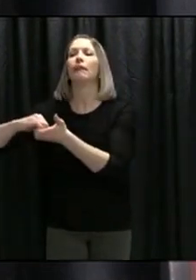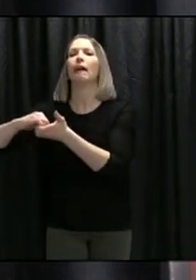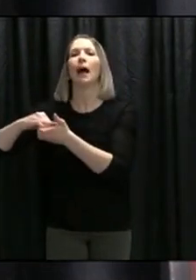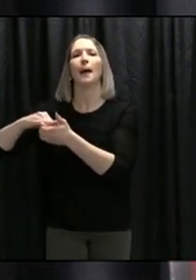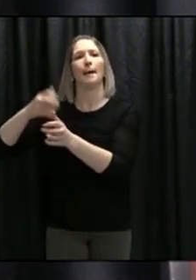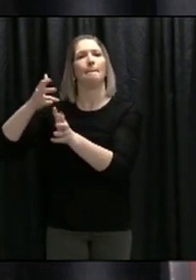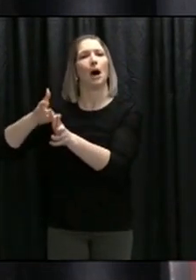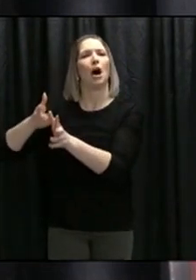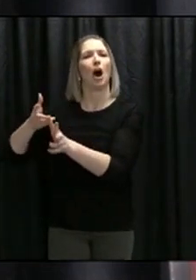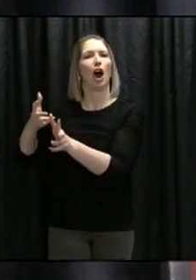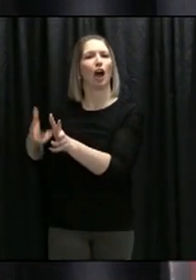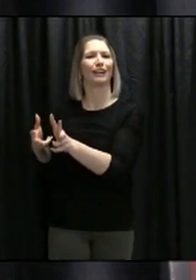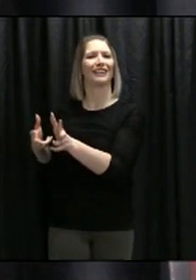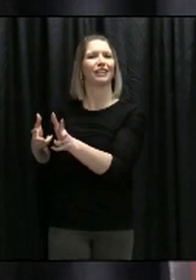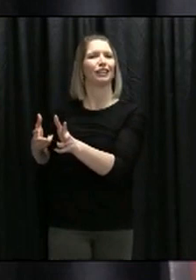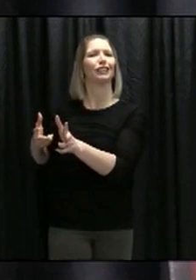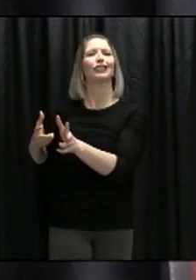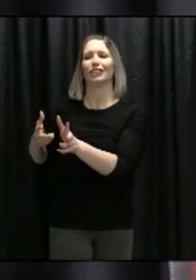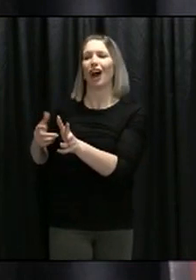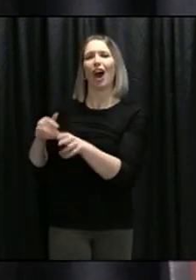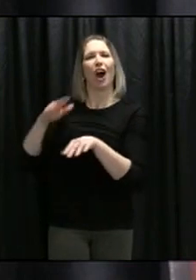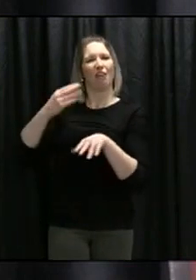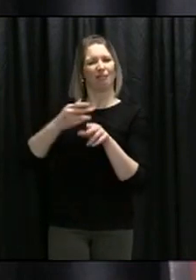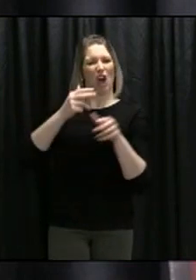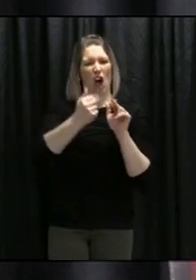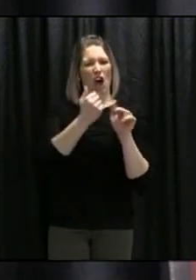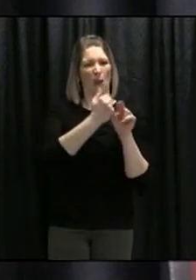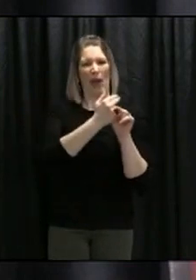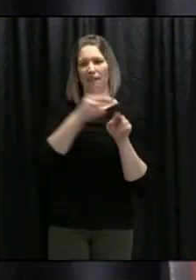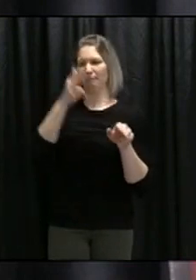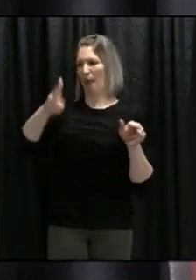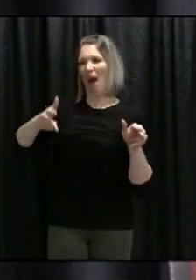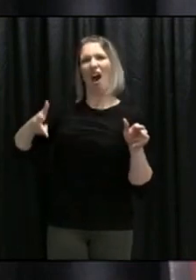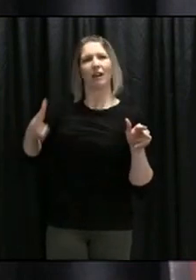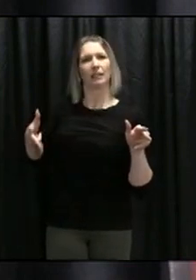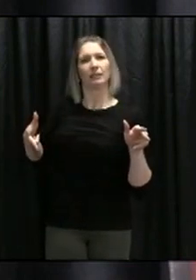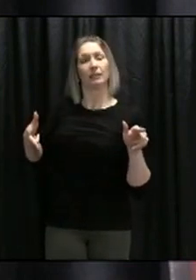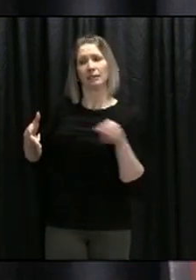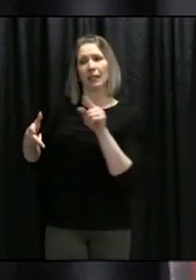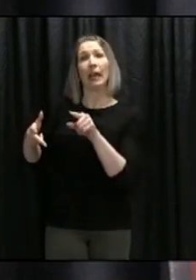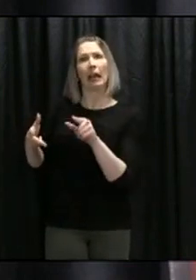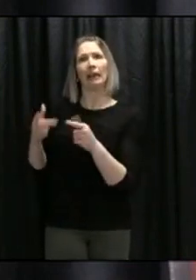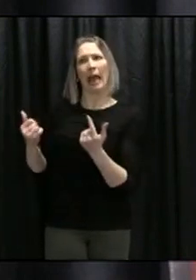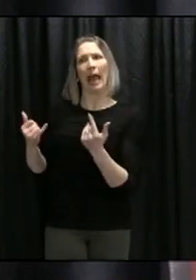through either the orders or common sense. We have